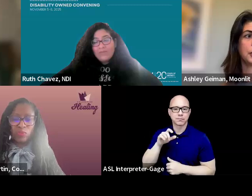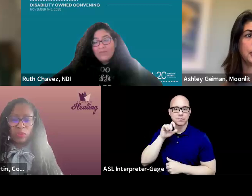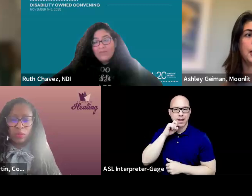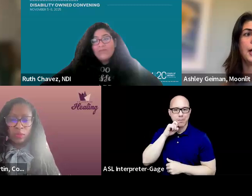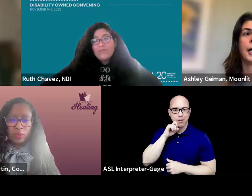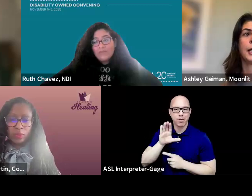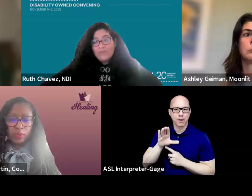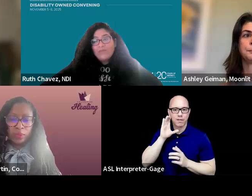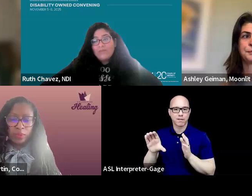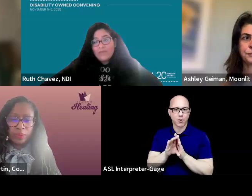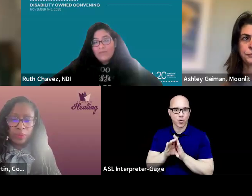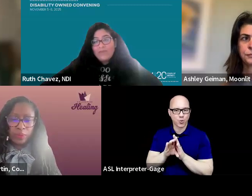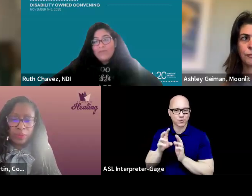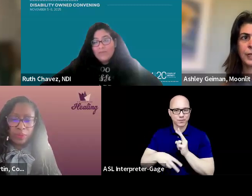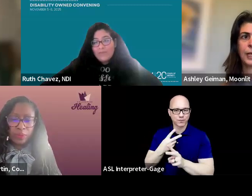photo version.